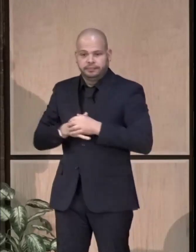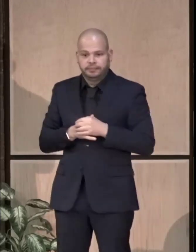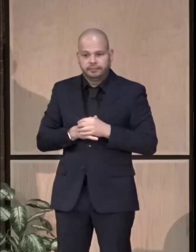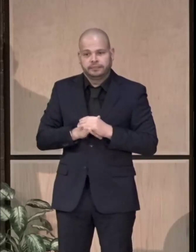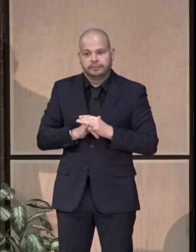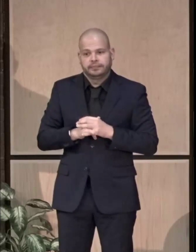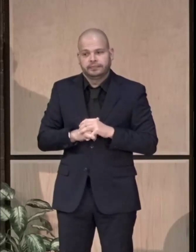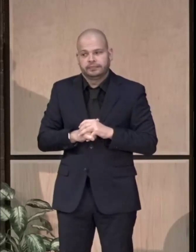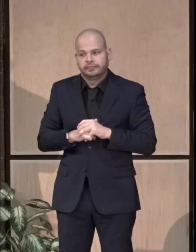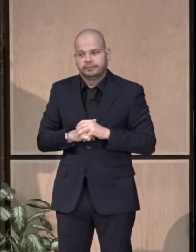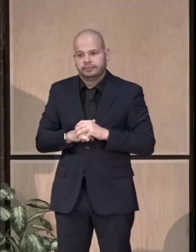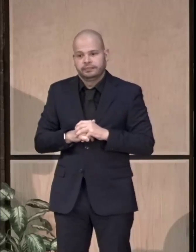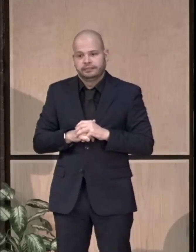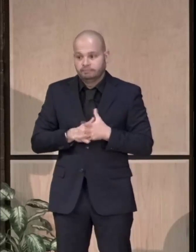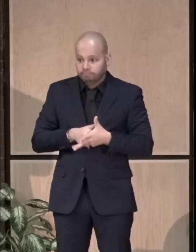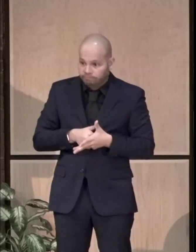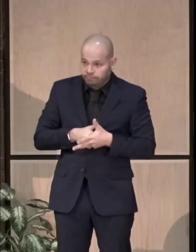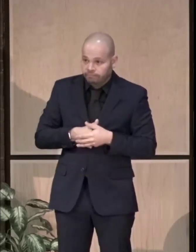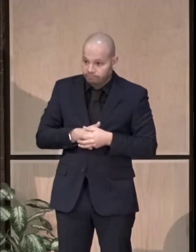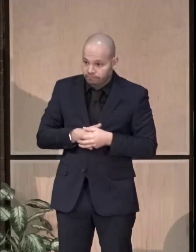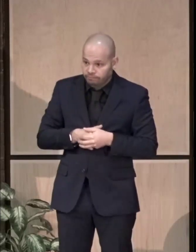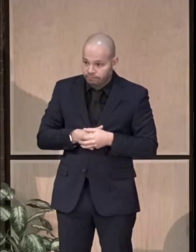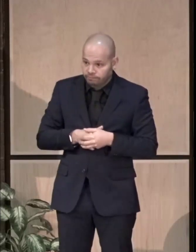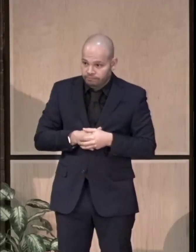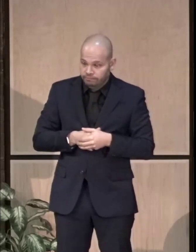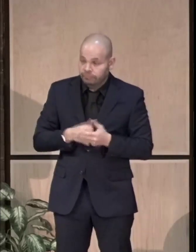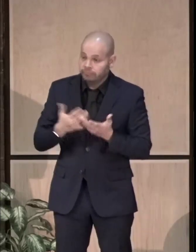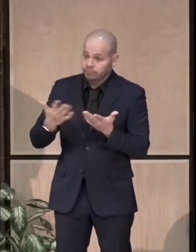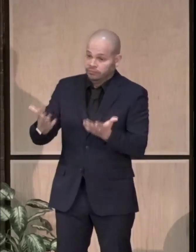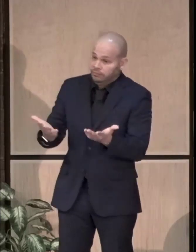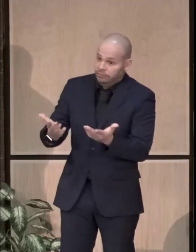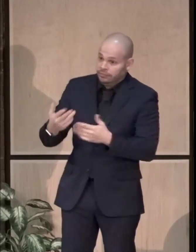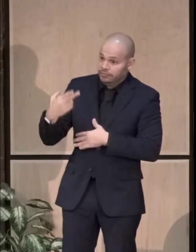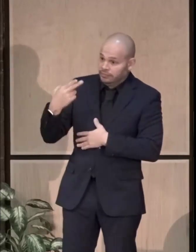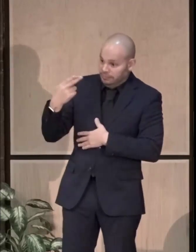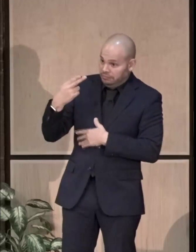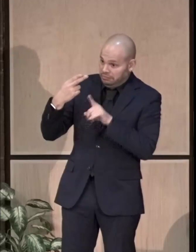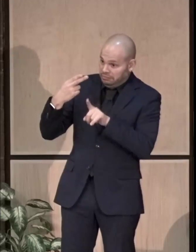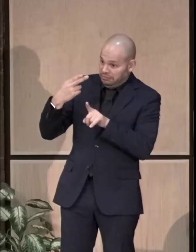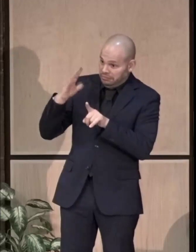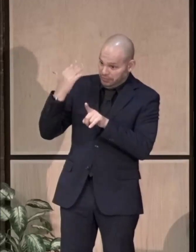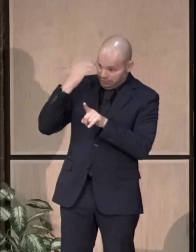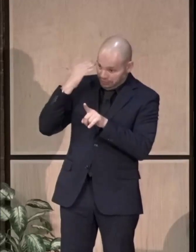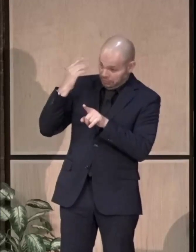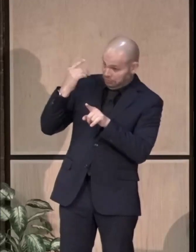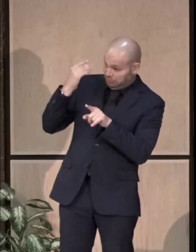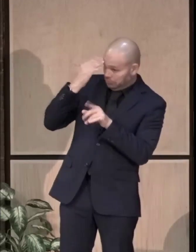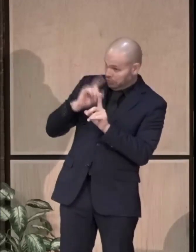And he thought that that Card had taken them to the unit and nobody had searched his car